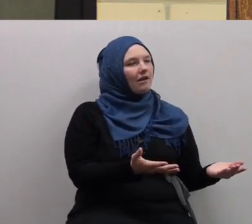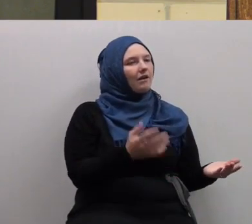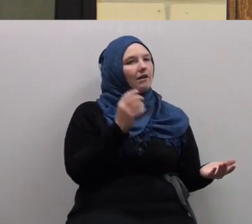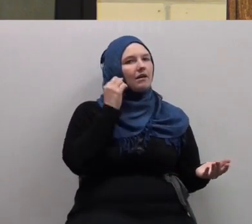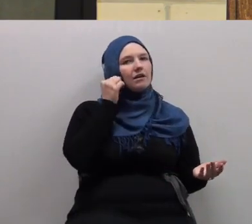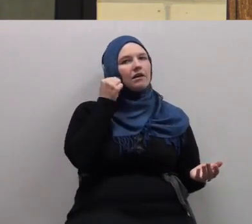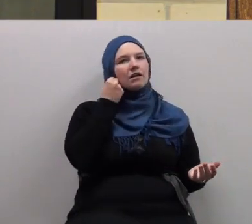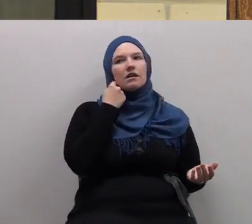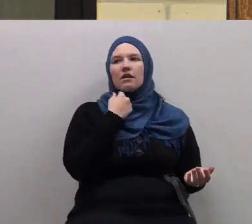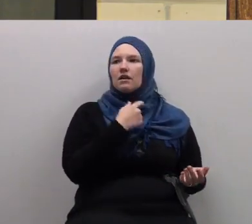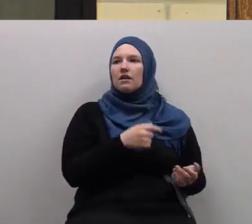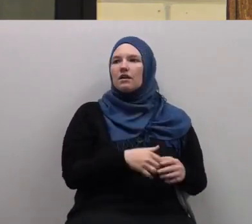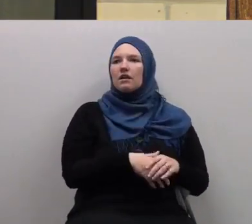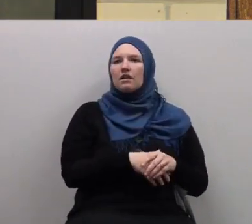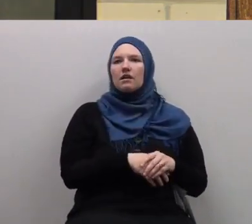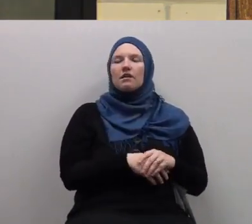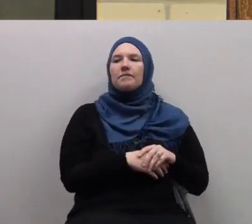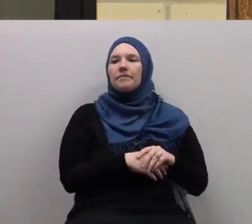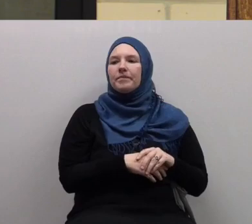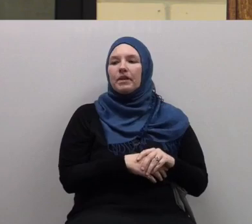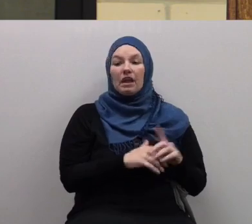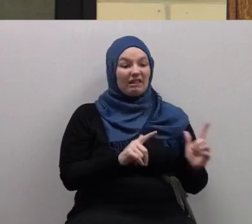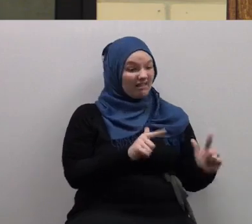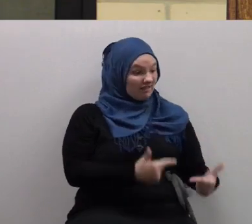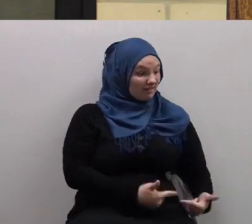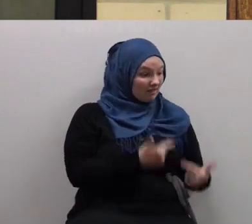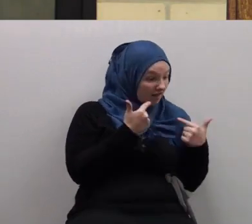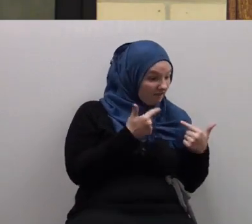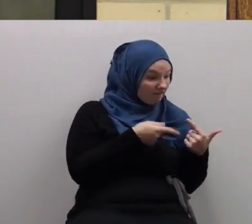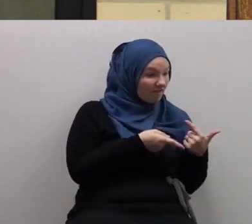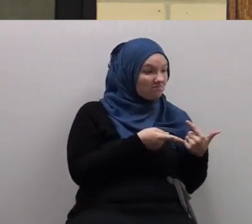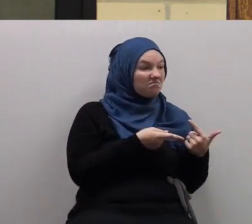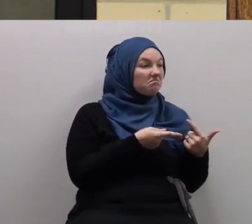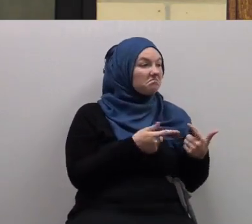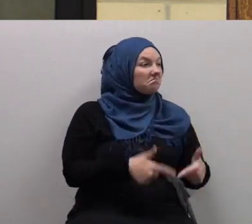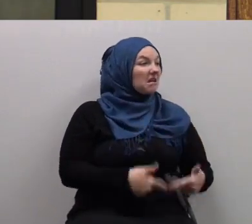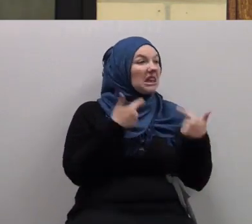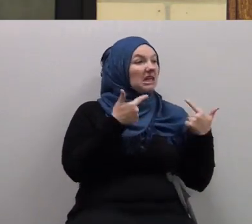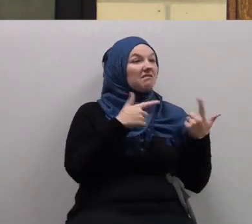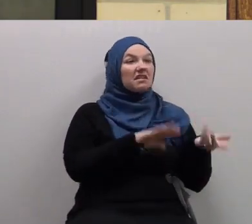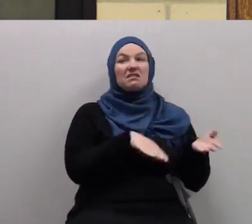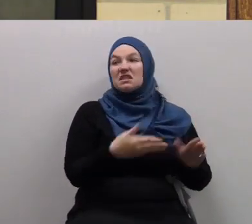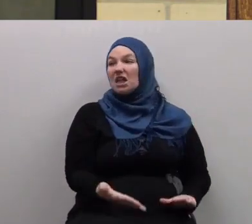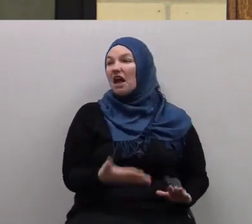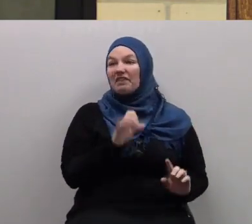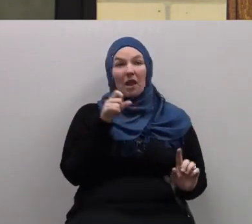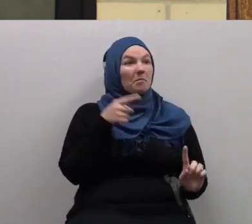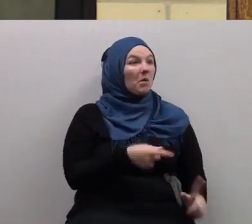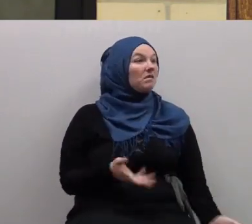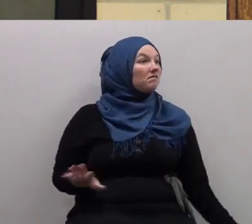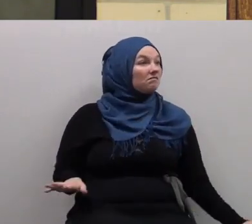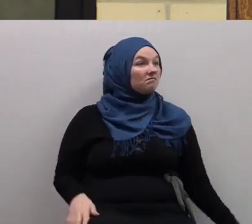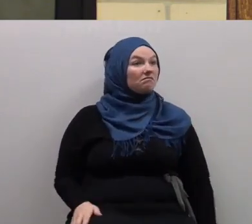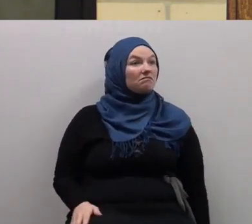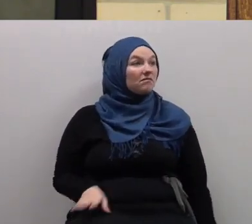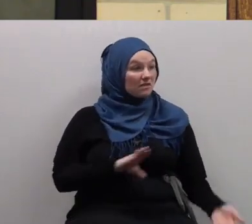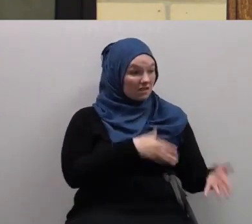There is nothing to it. There is nothing to this life but living and dying. There is nothing after